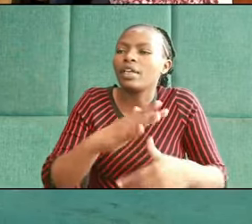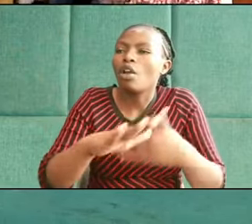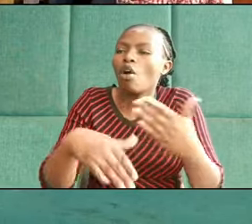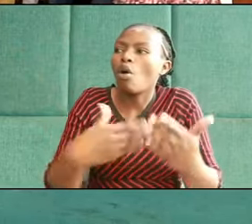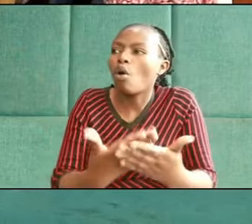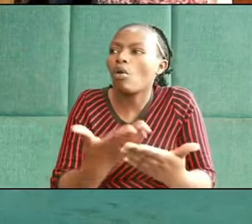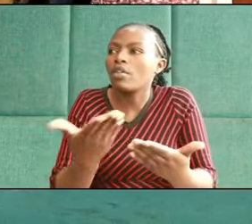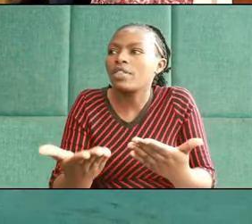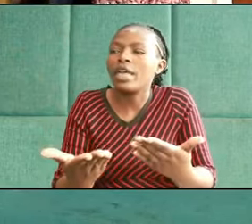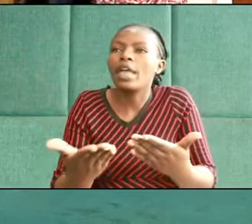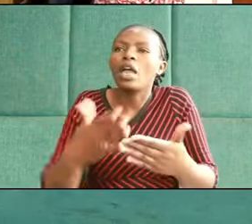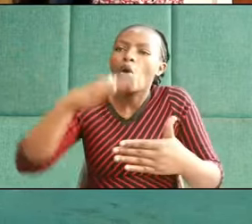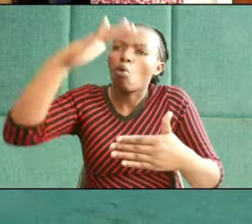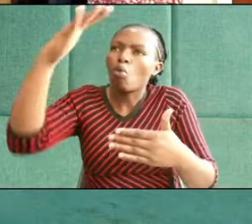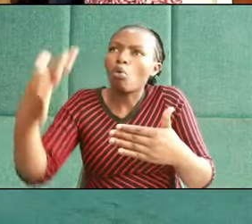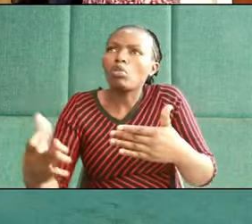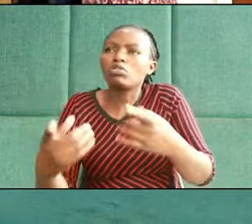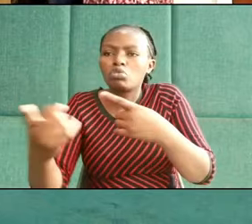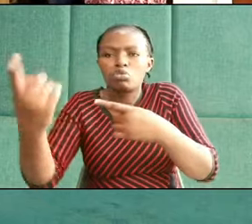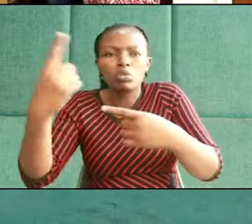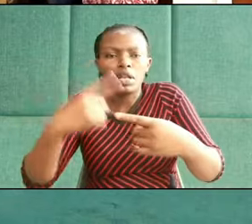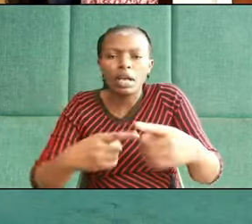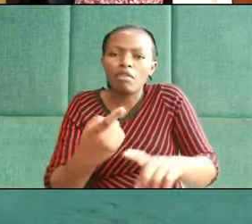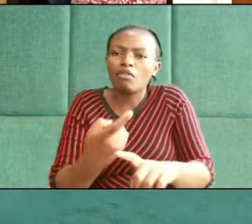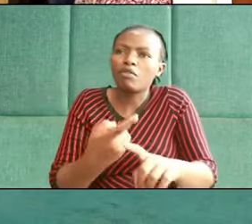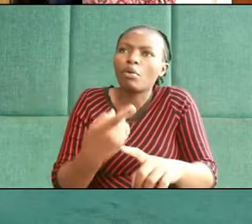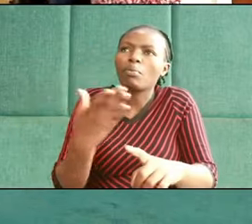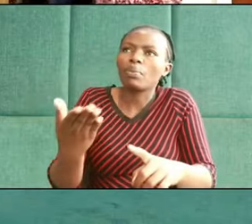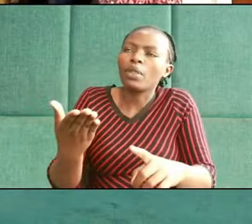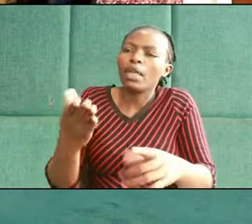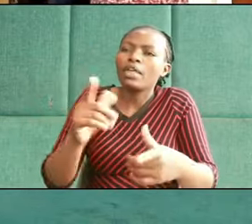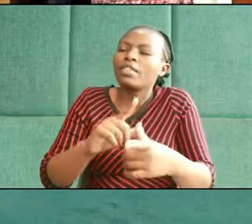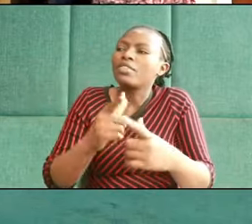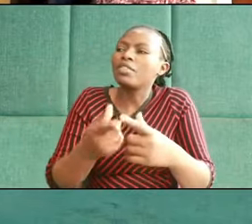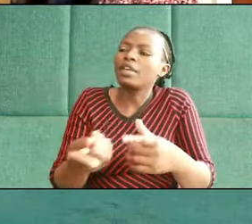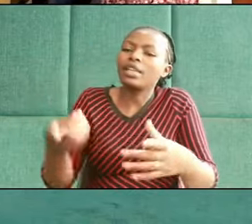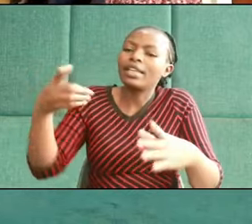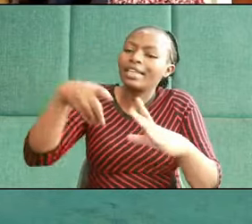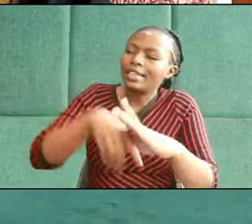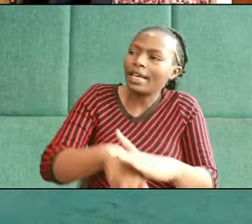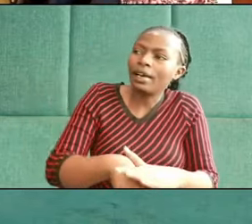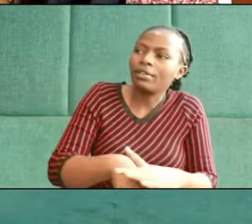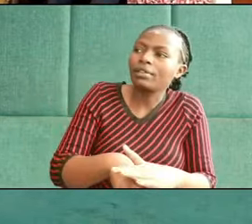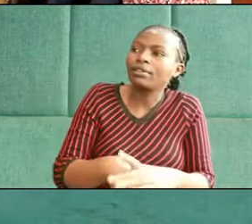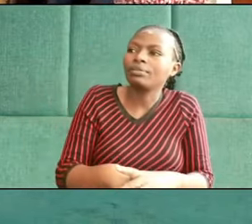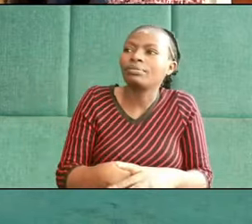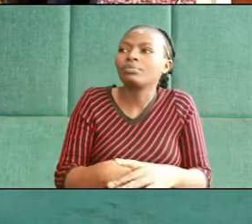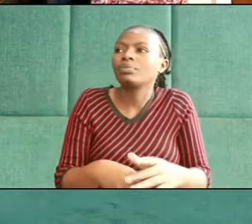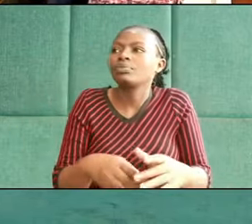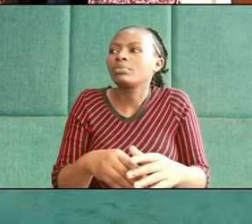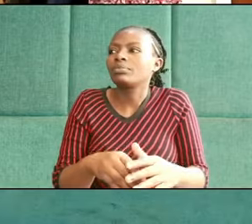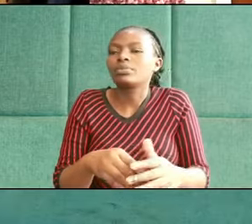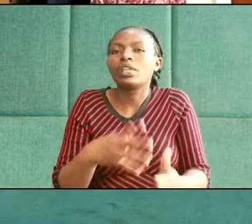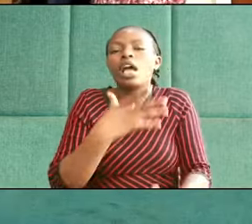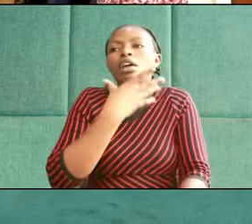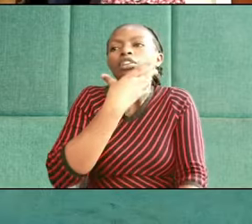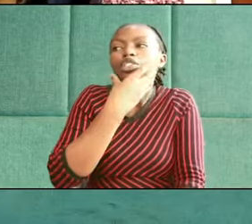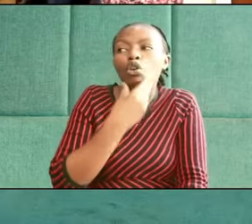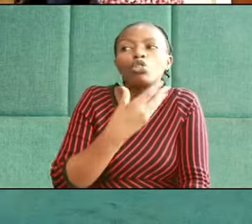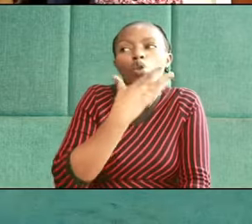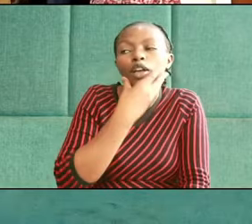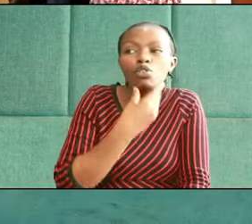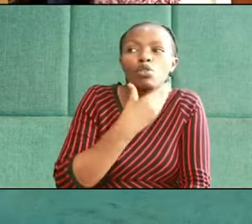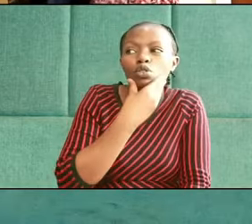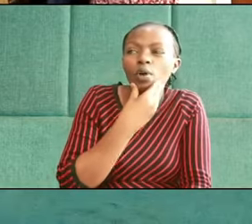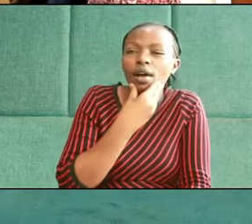tumbling down. Joshua fought the battle of Jericho. Jericho.